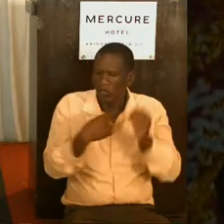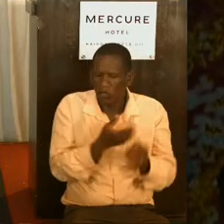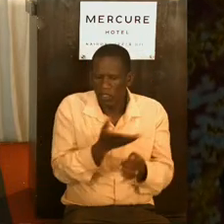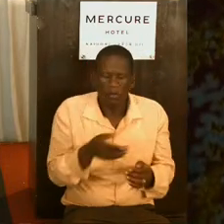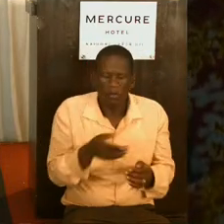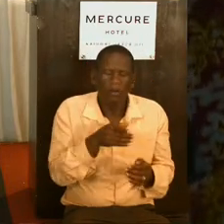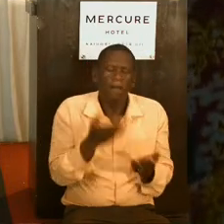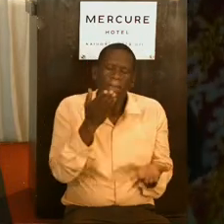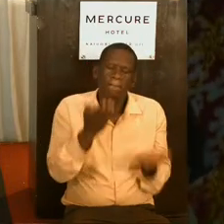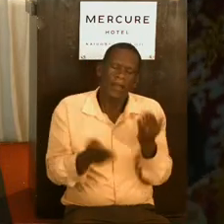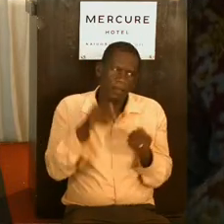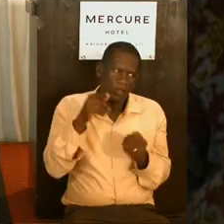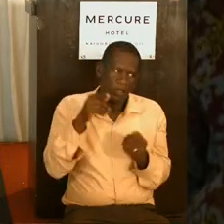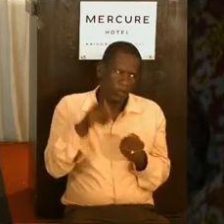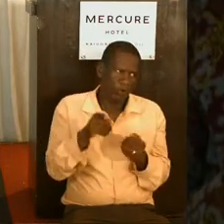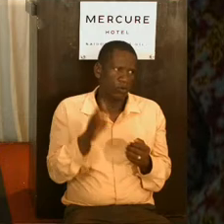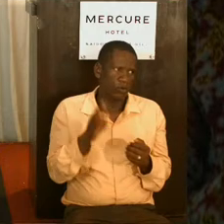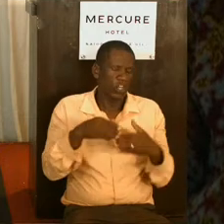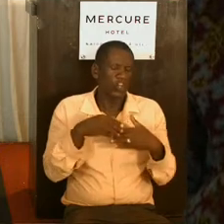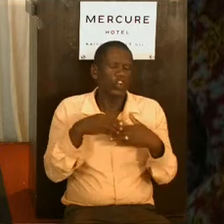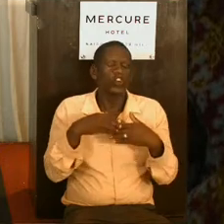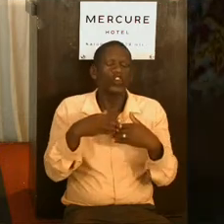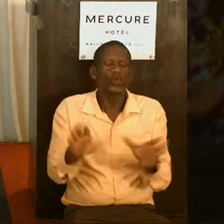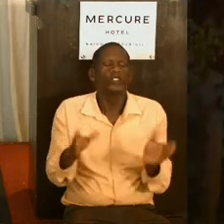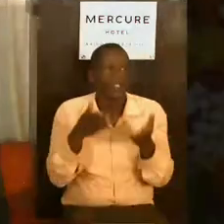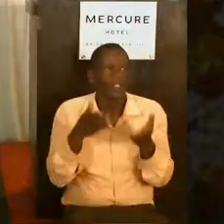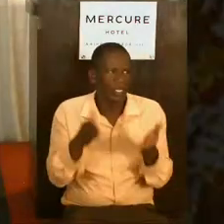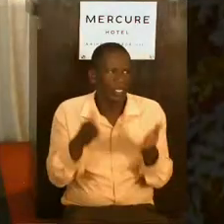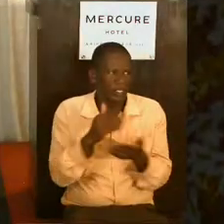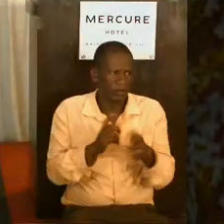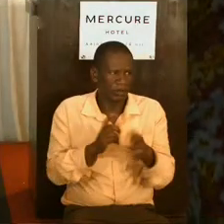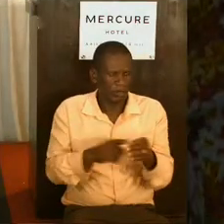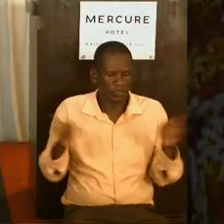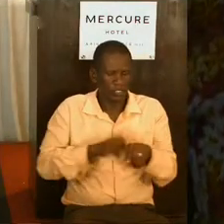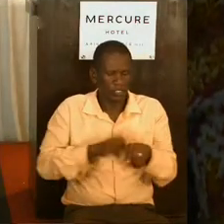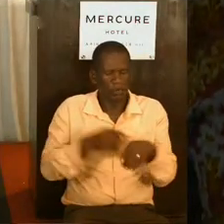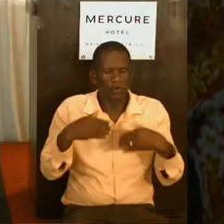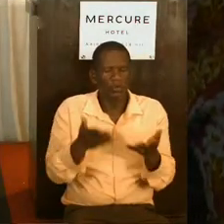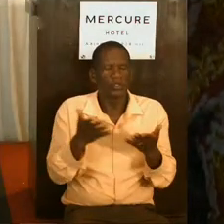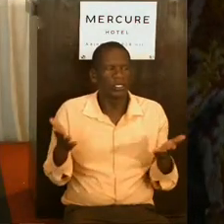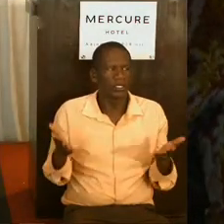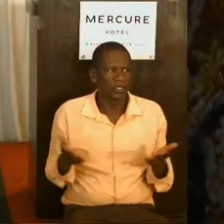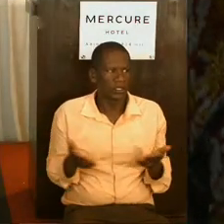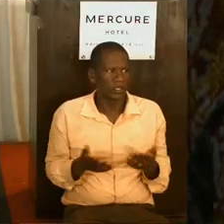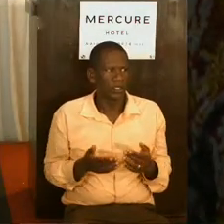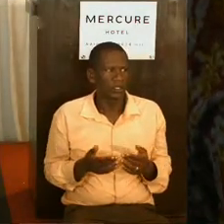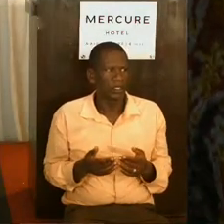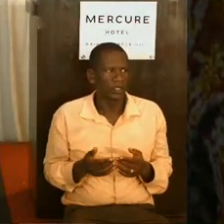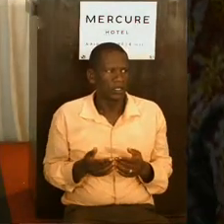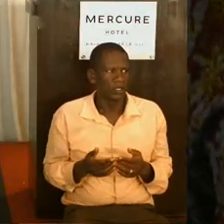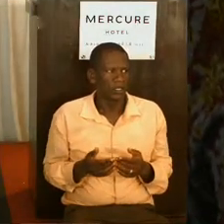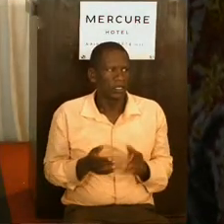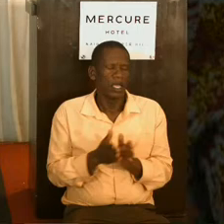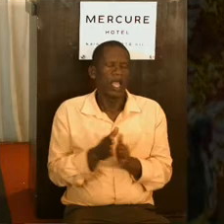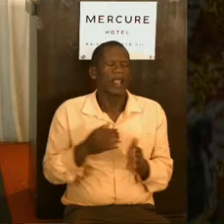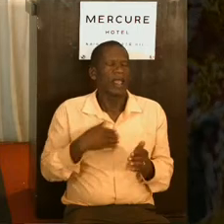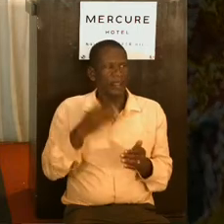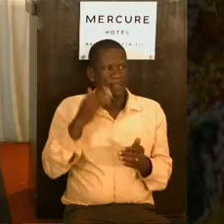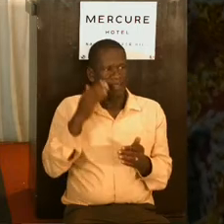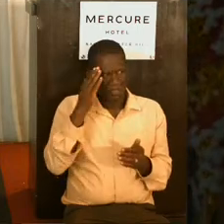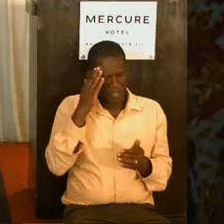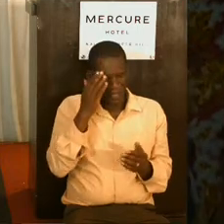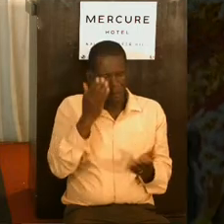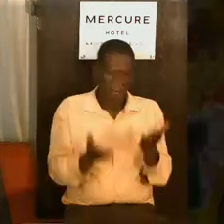you probably are going to lose it sometime very soon and I think